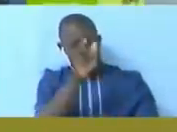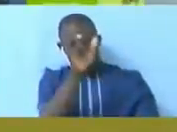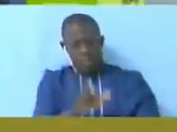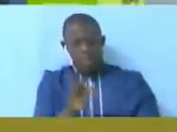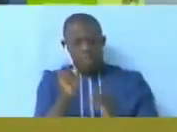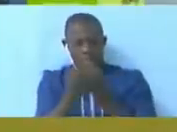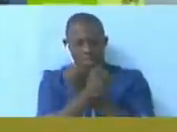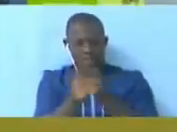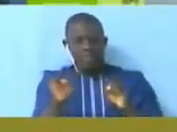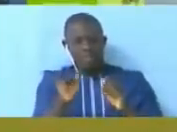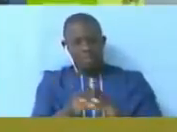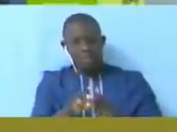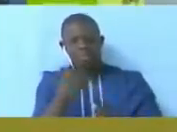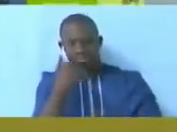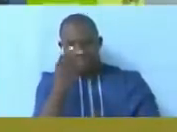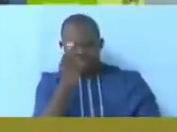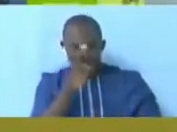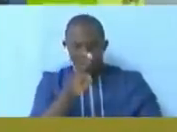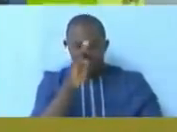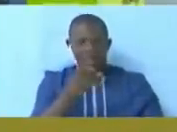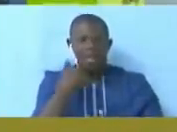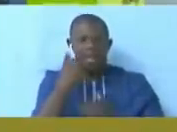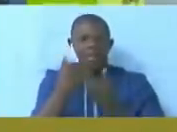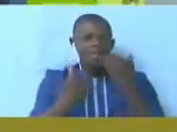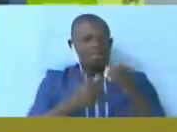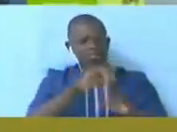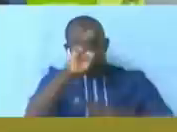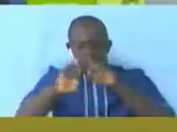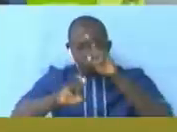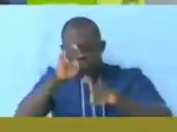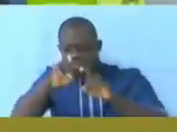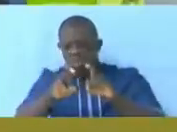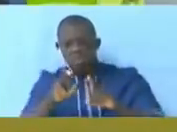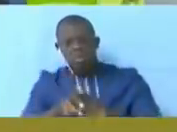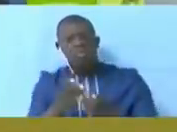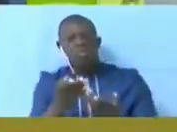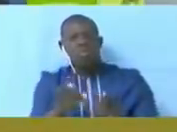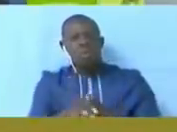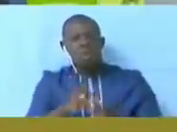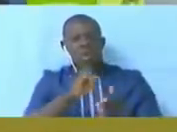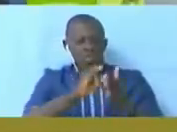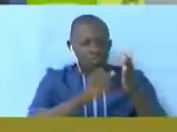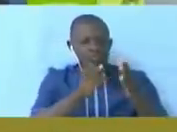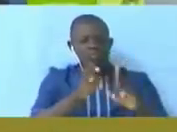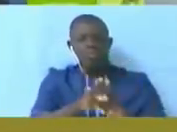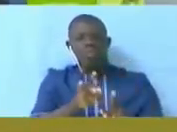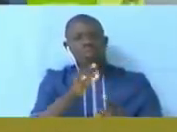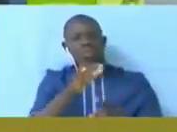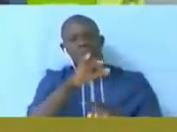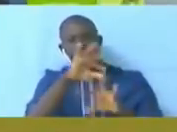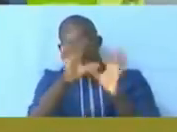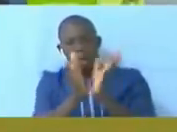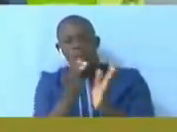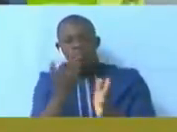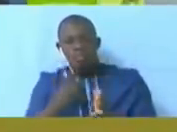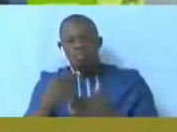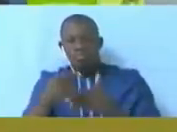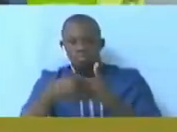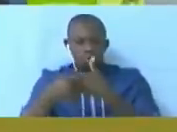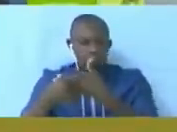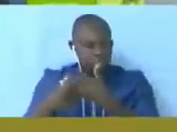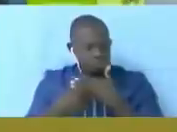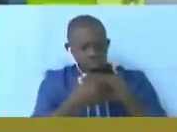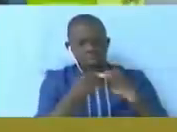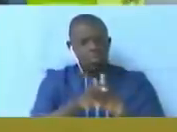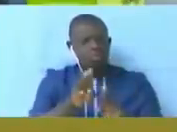were leading to the conclusion that they didn't, all the people they contacted informed them that they didn't know